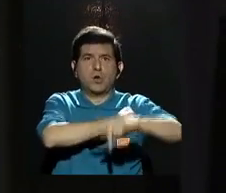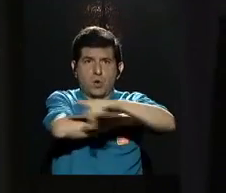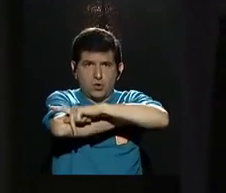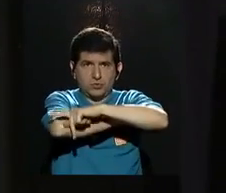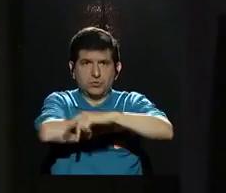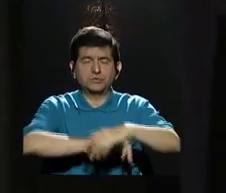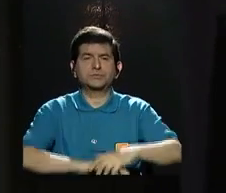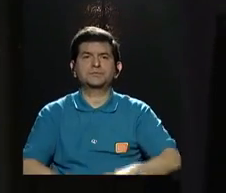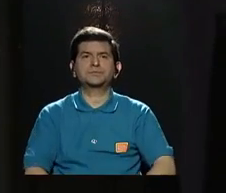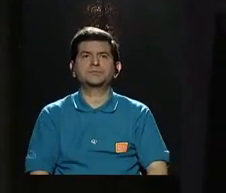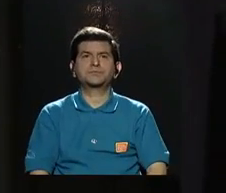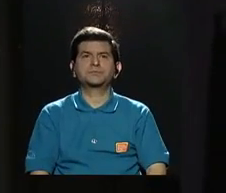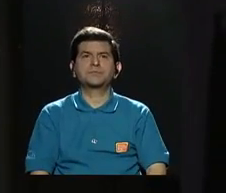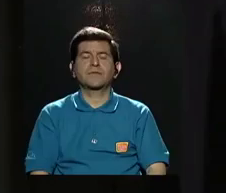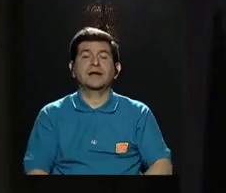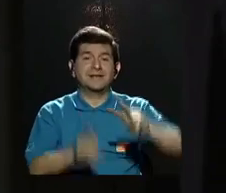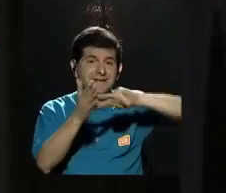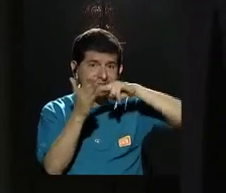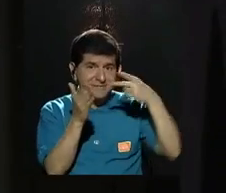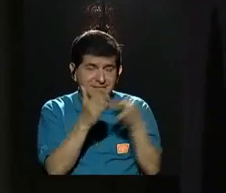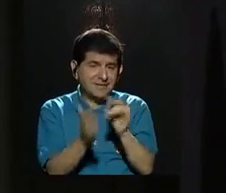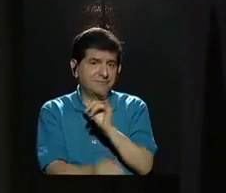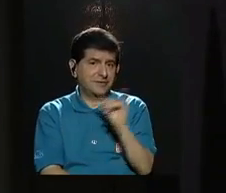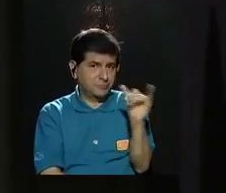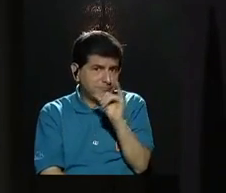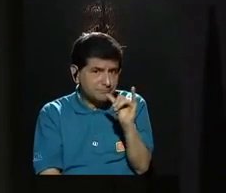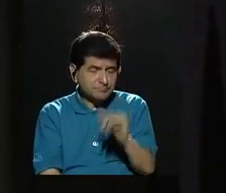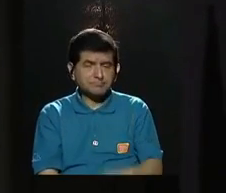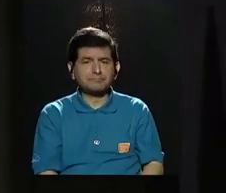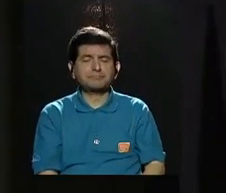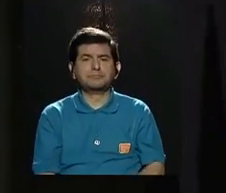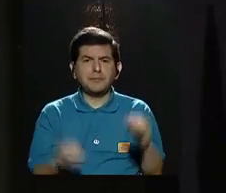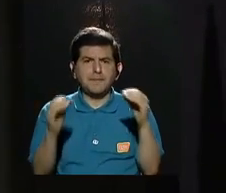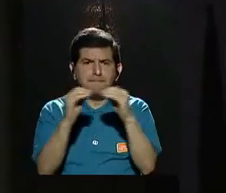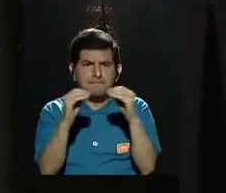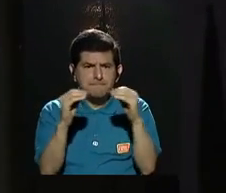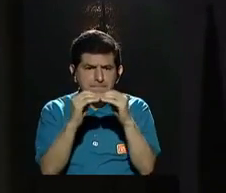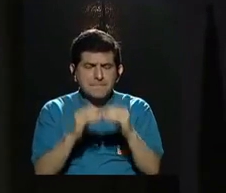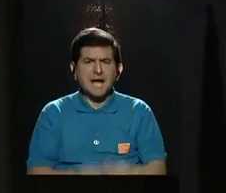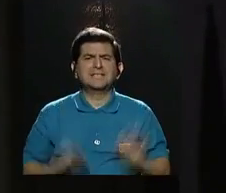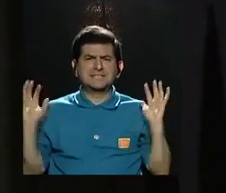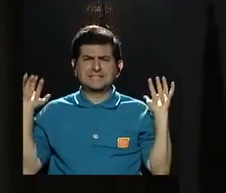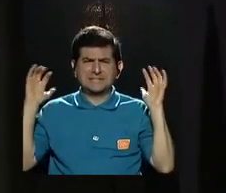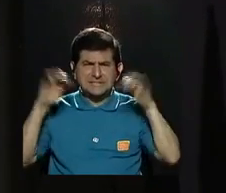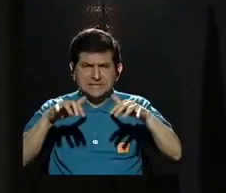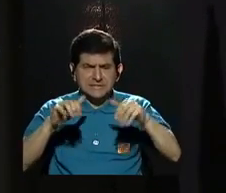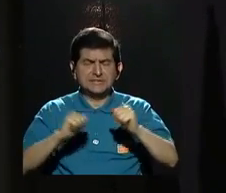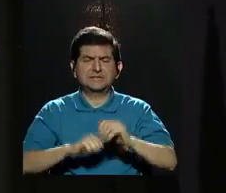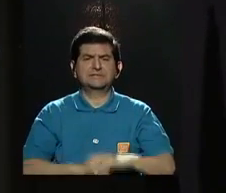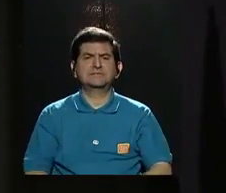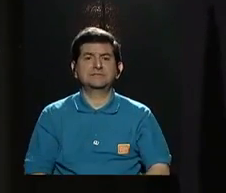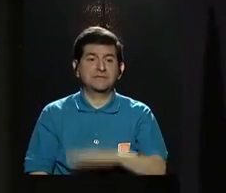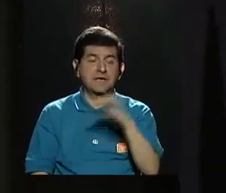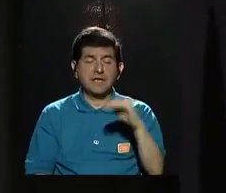that led also to increased immigration and that led to the